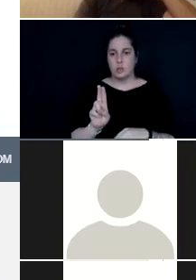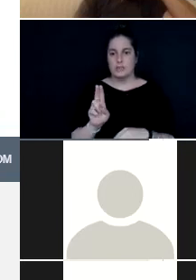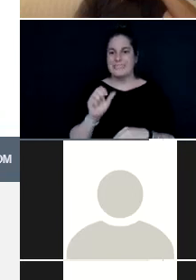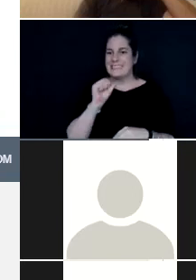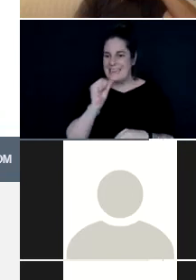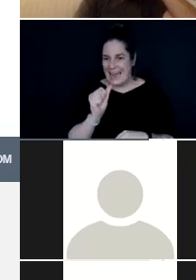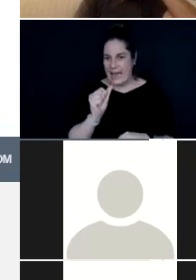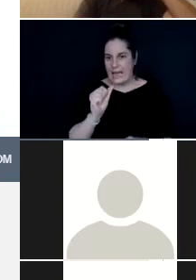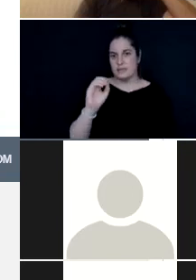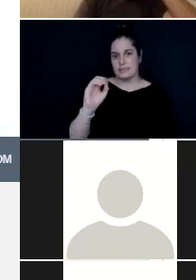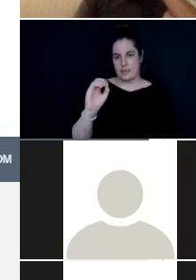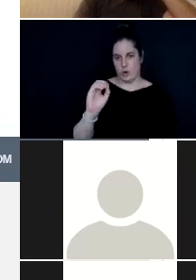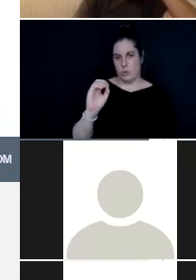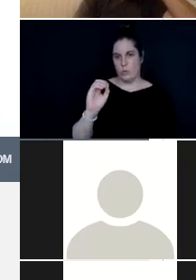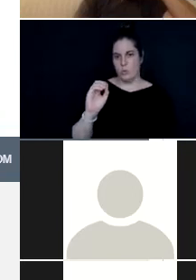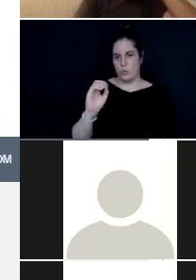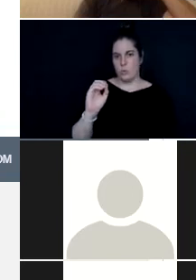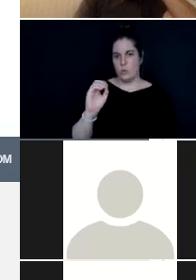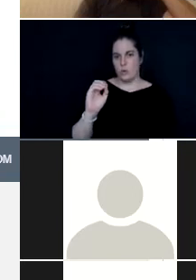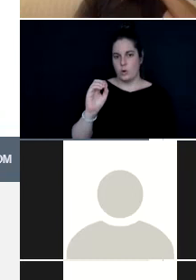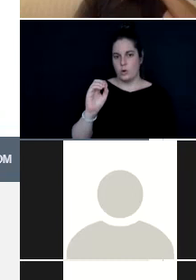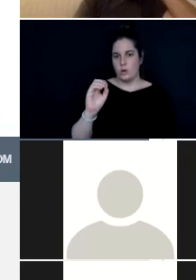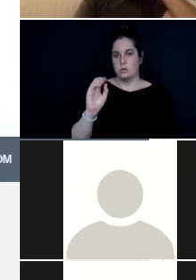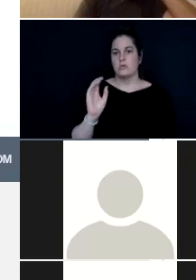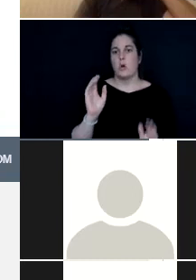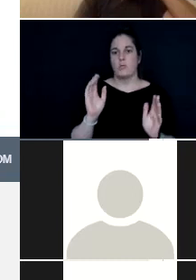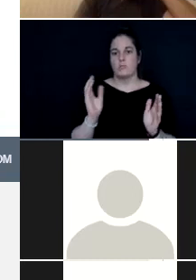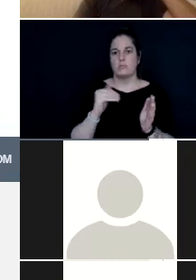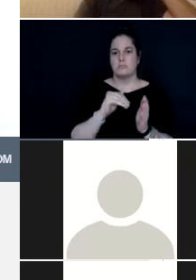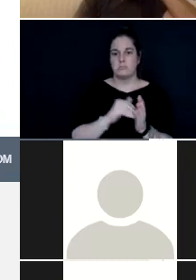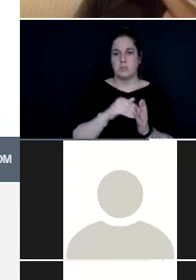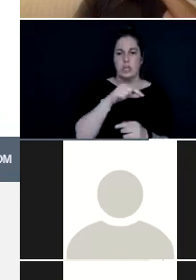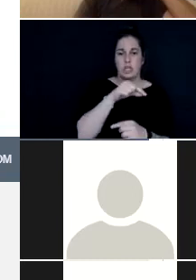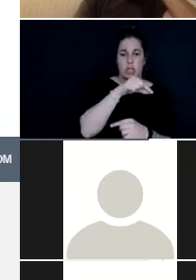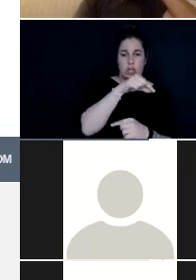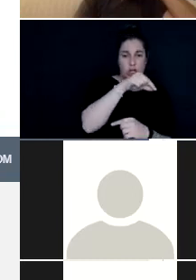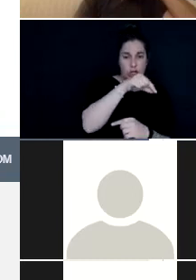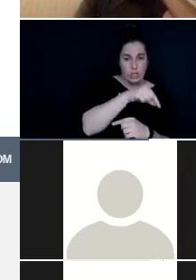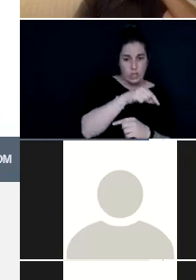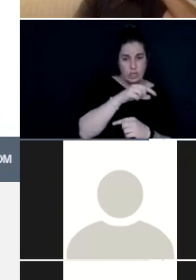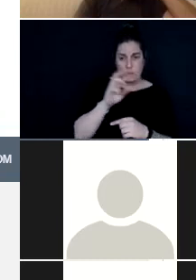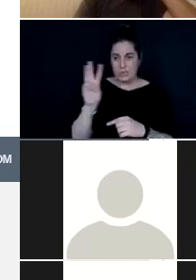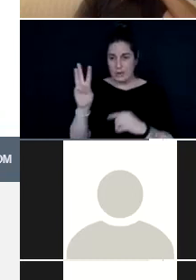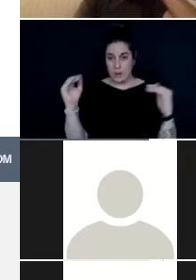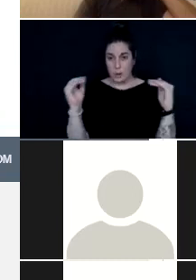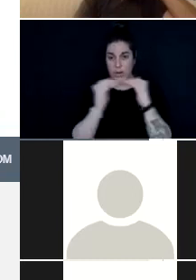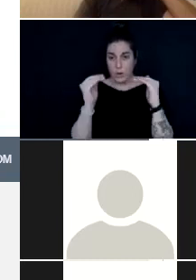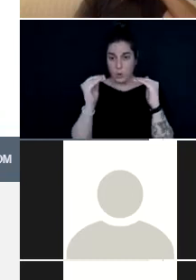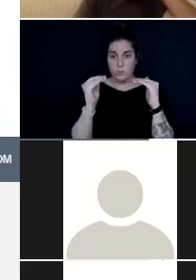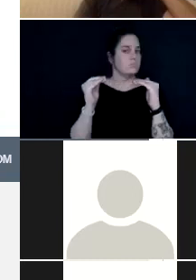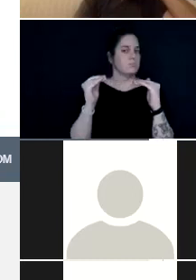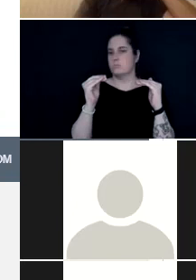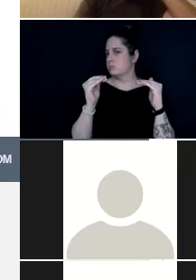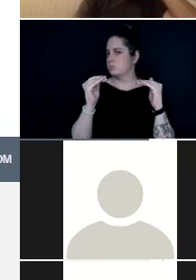The first law says that Q and W will not be equal.